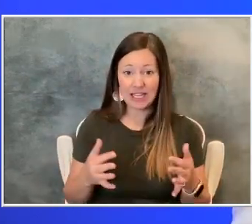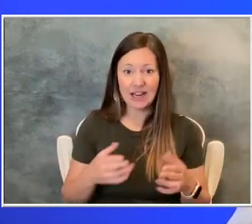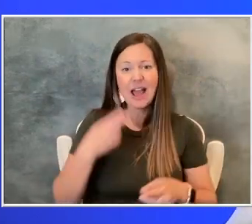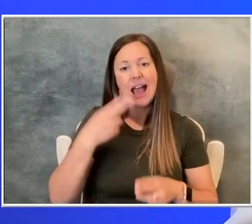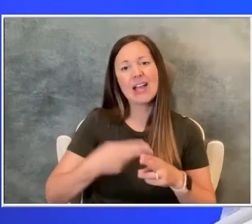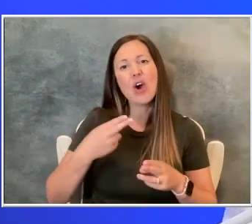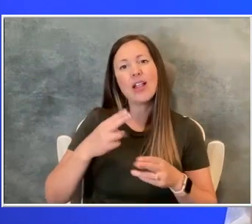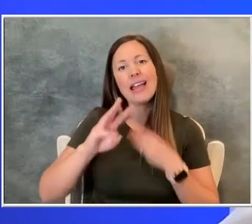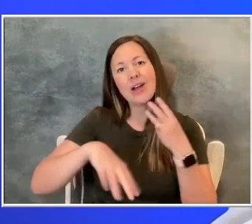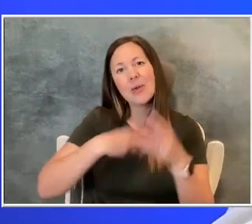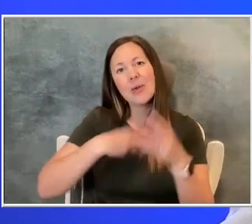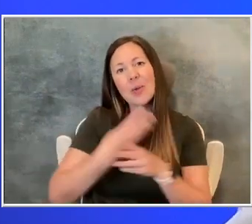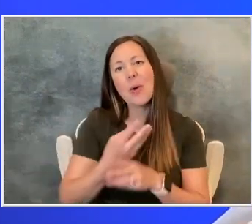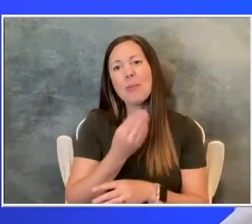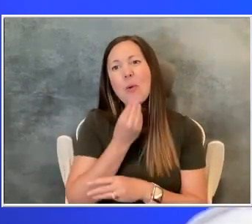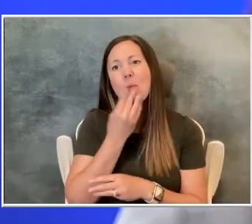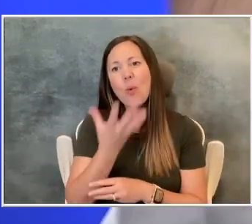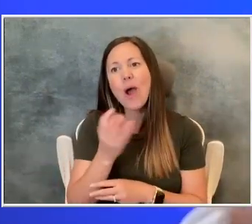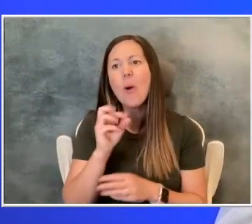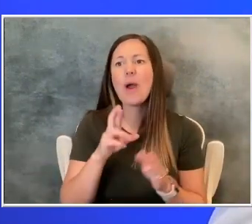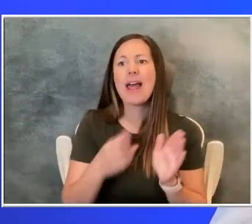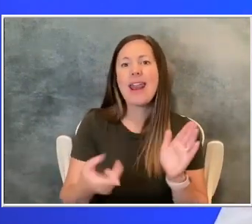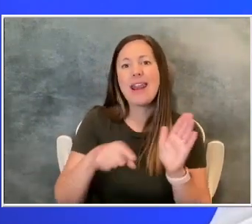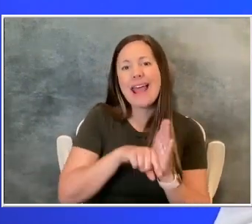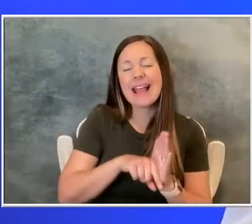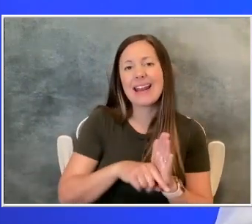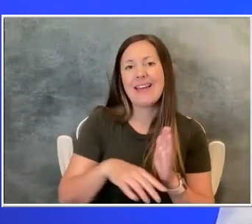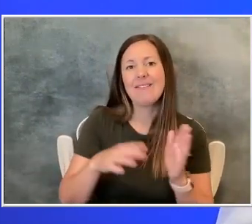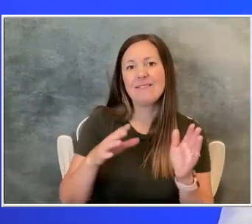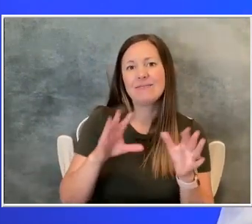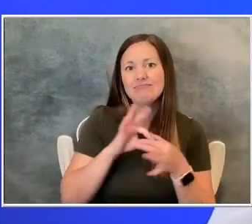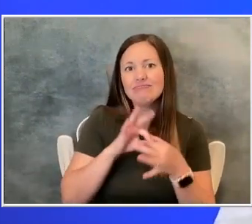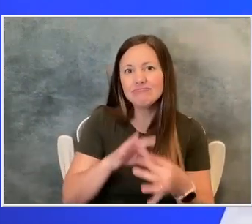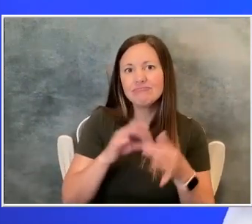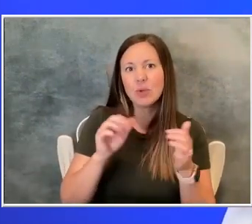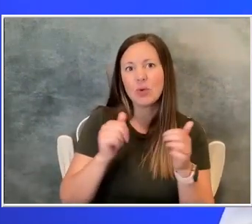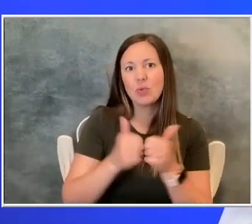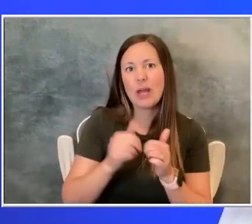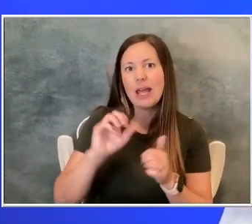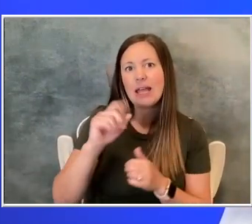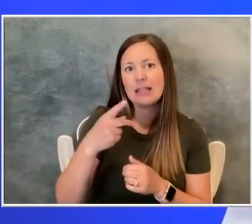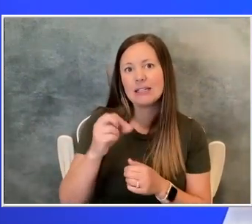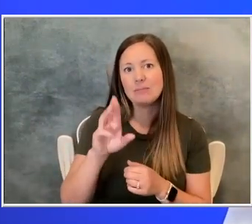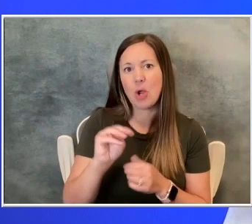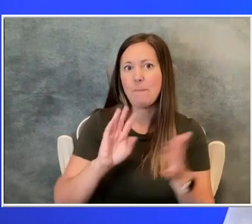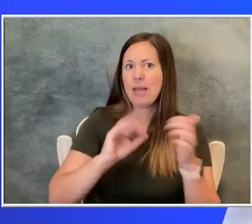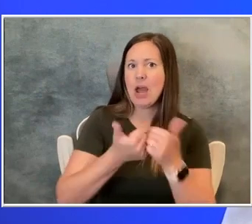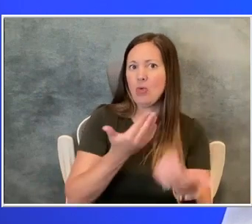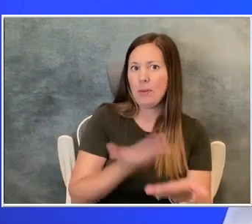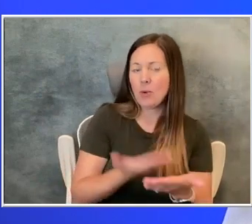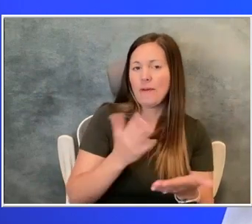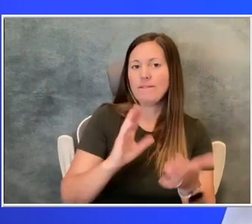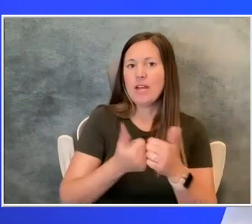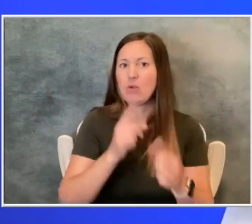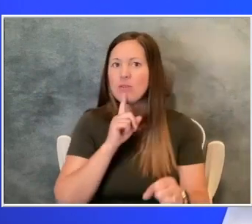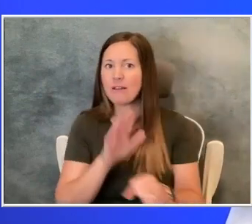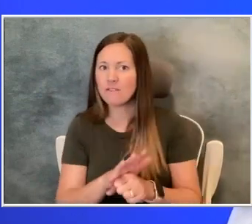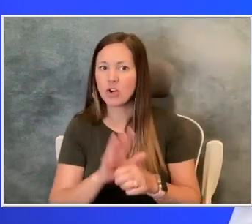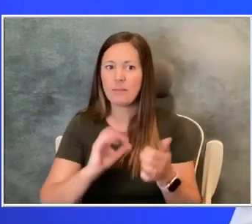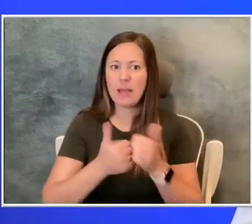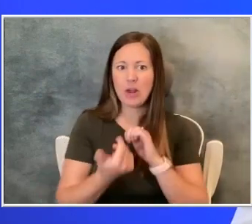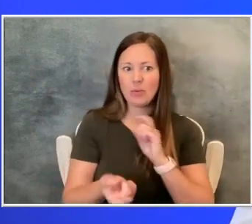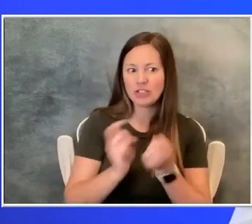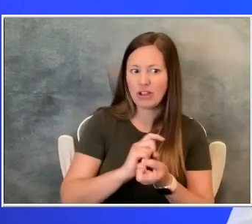or negative of sperm. How do we prove it? How do we confirm it? And how do you change it? How do you change it? That's even a